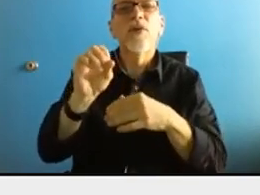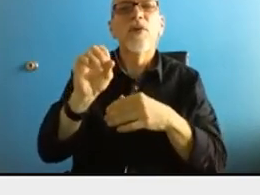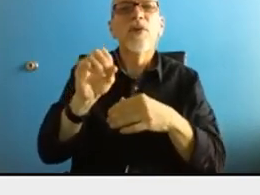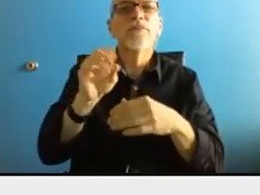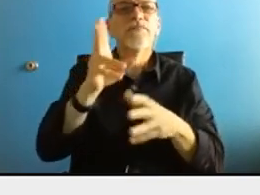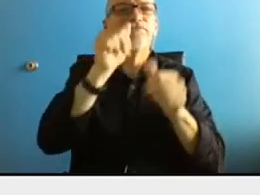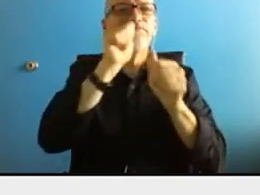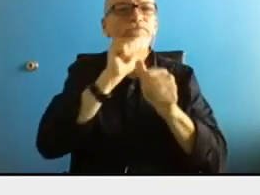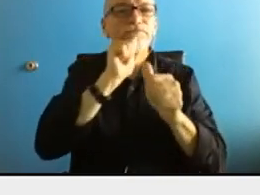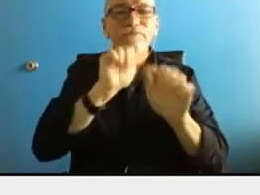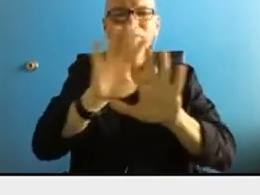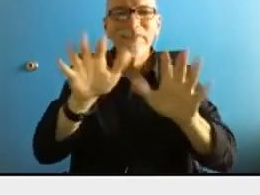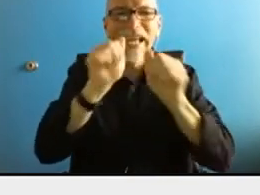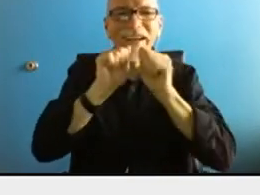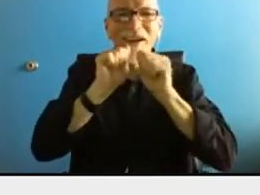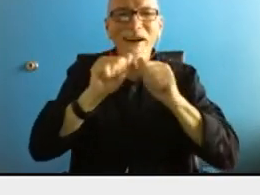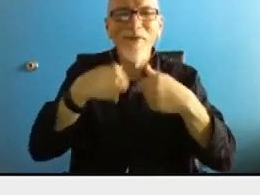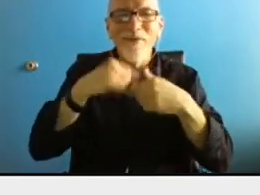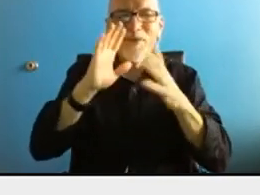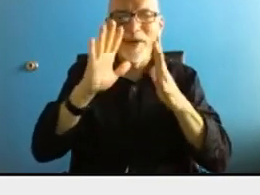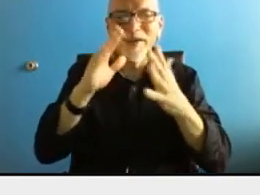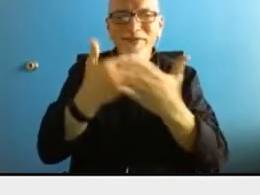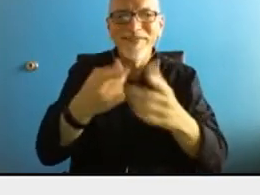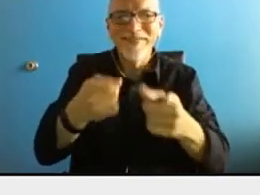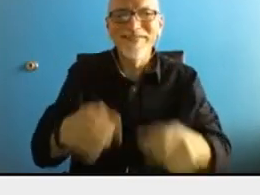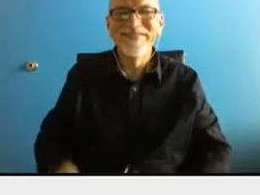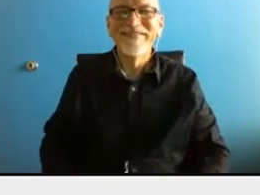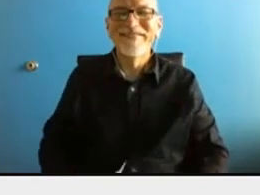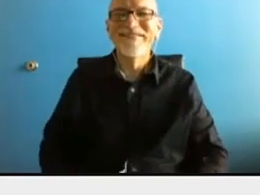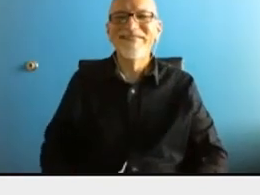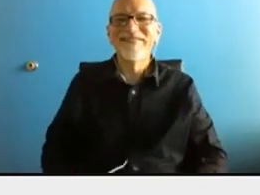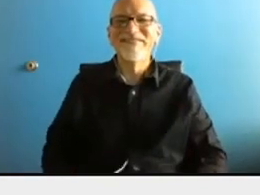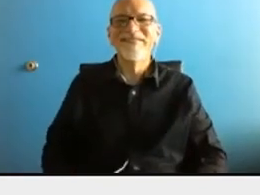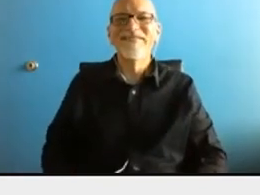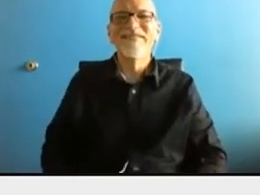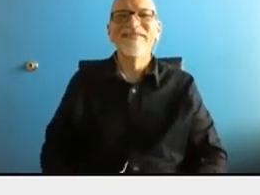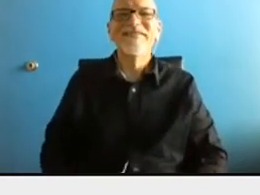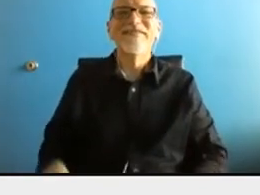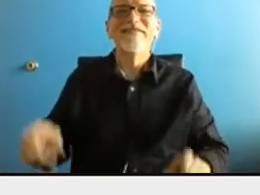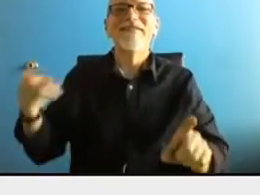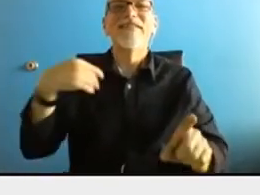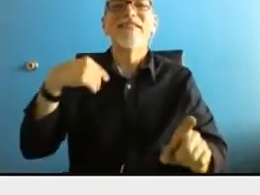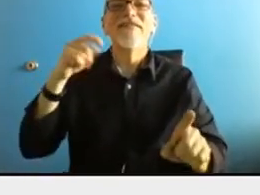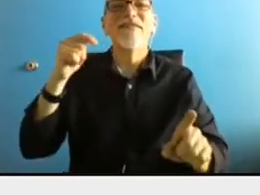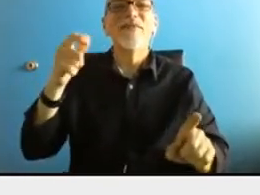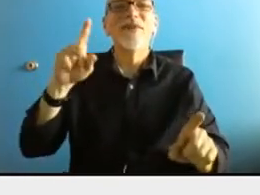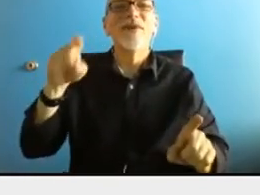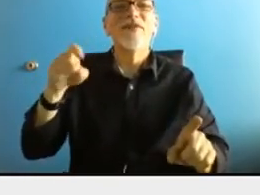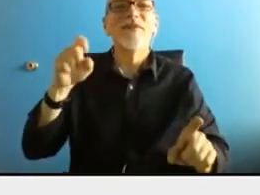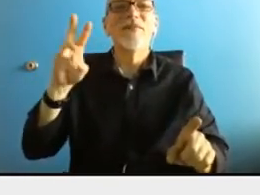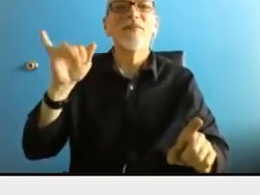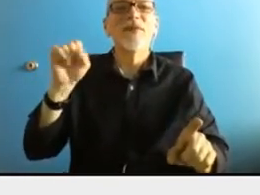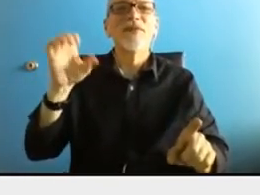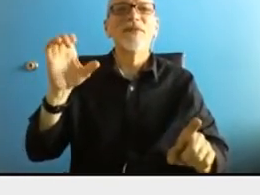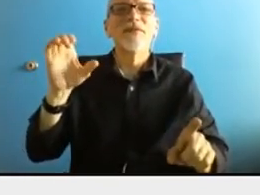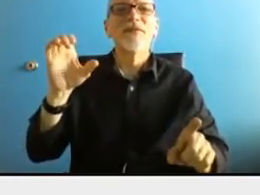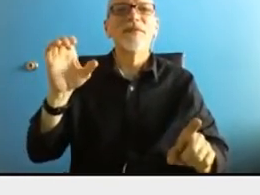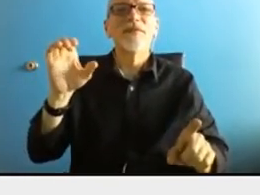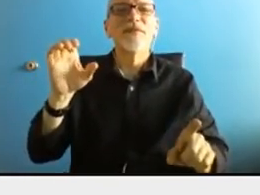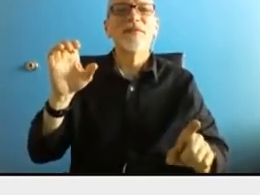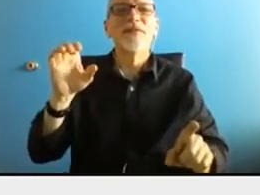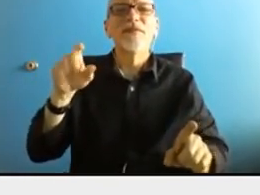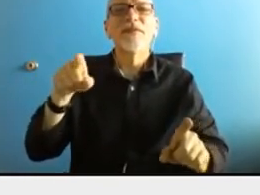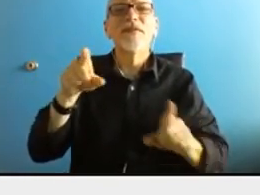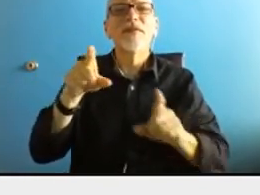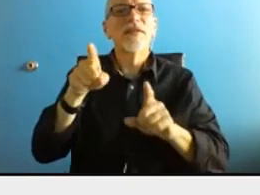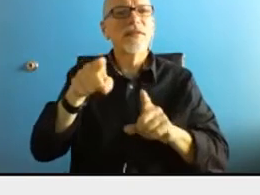your hats, people. Okay, I have a quick question from Wisconsin. Go. Is there an